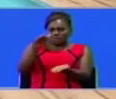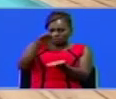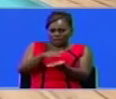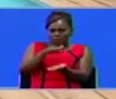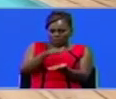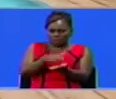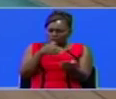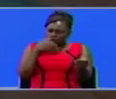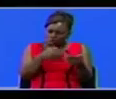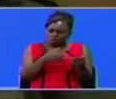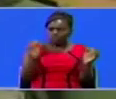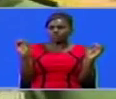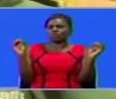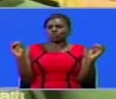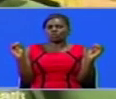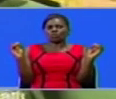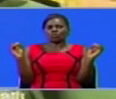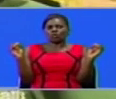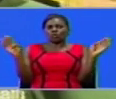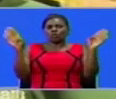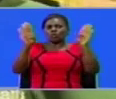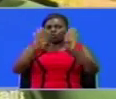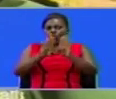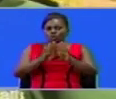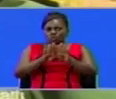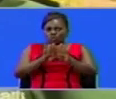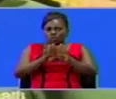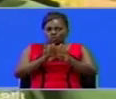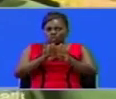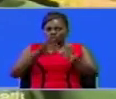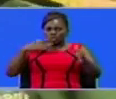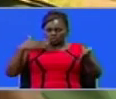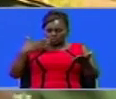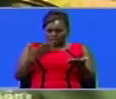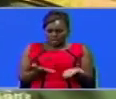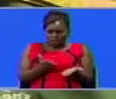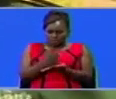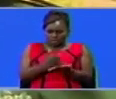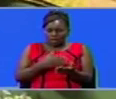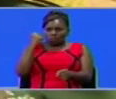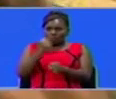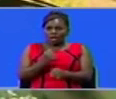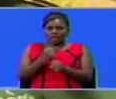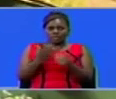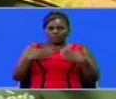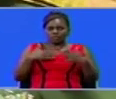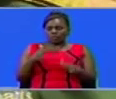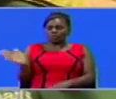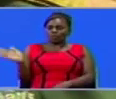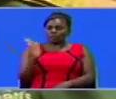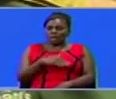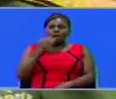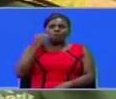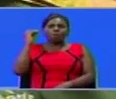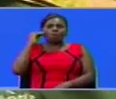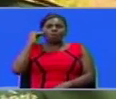dropped to near zero. Tumefunga camp, mpaka hata imebidi some of the staffs wetu wameenda manyumbani